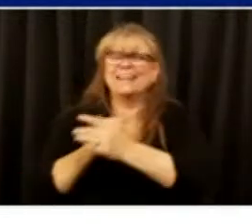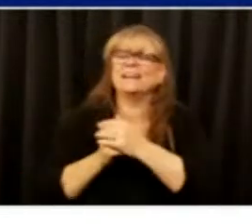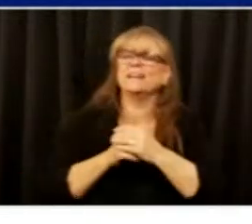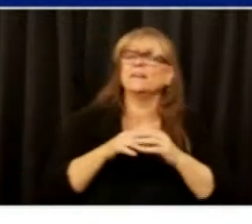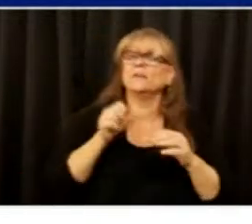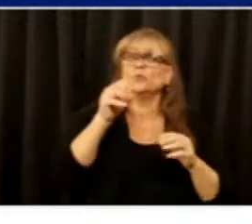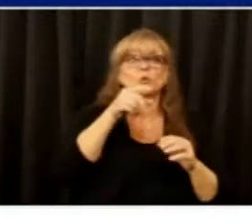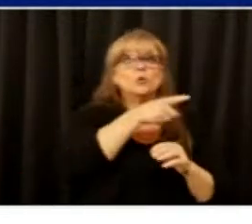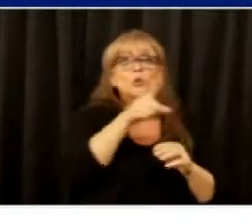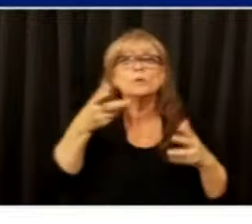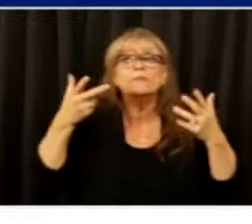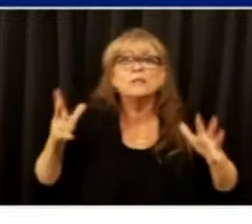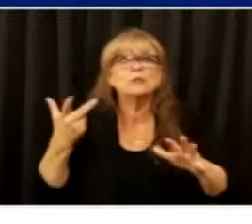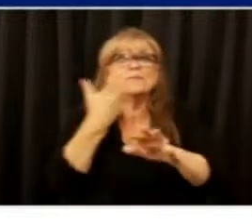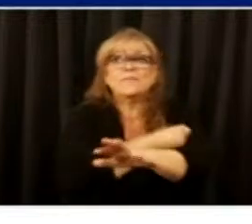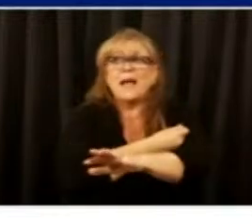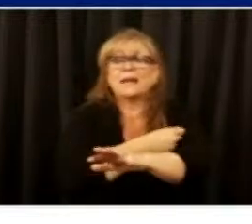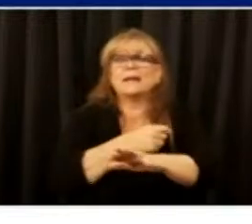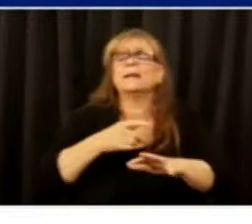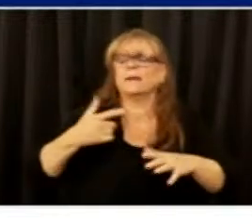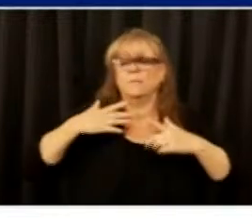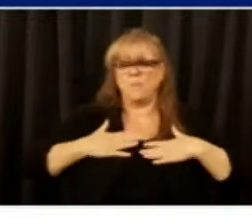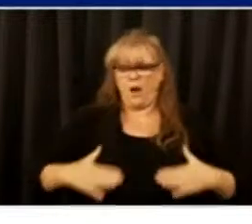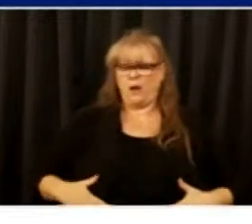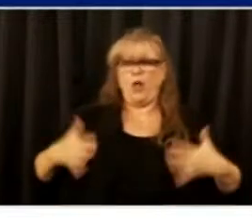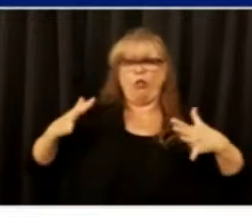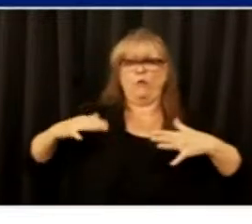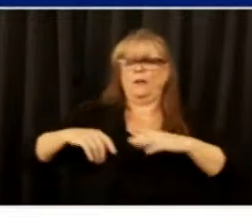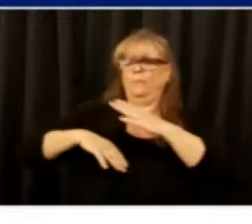shows up most clearly in our adult data that's being seen here.